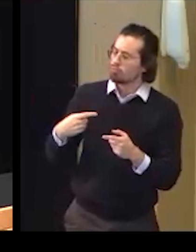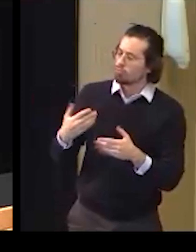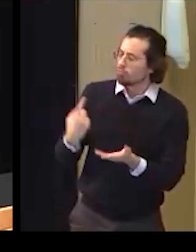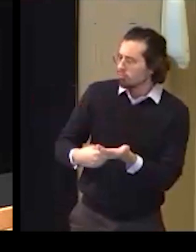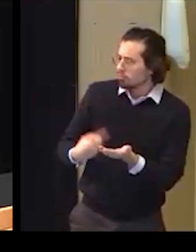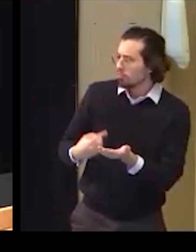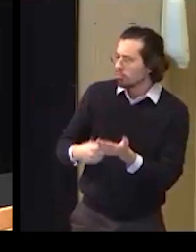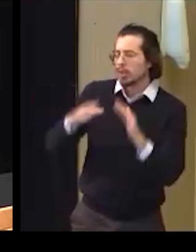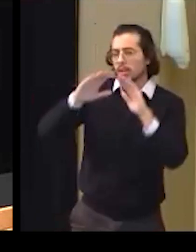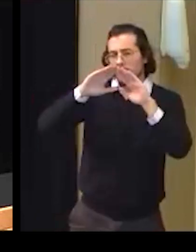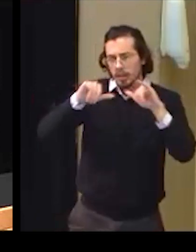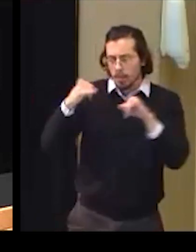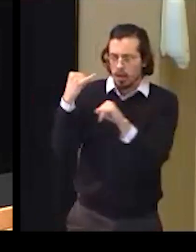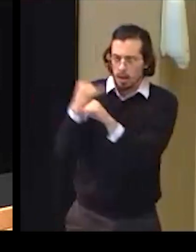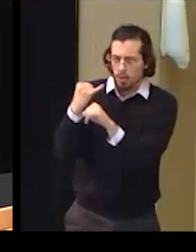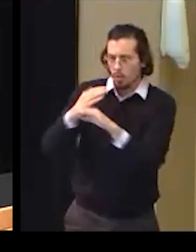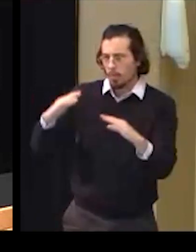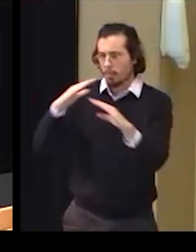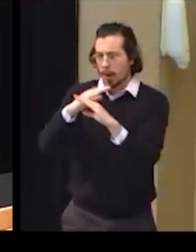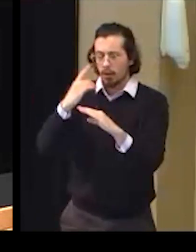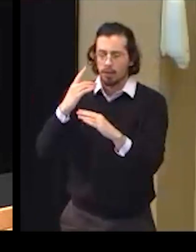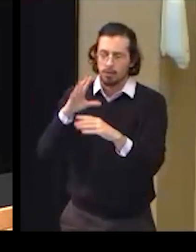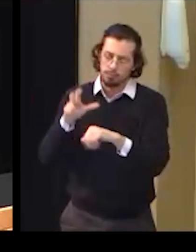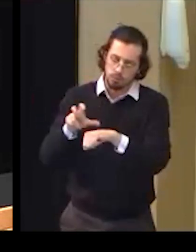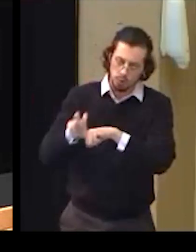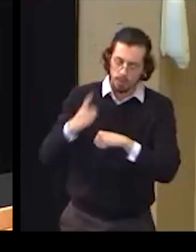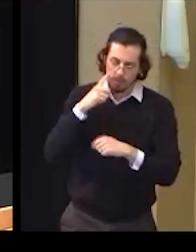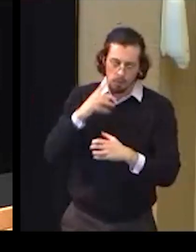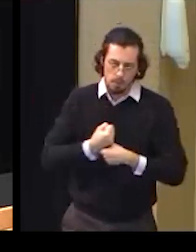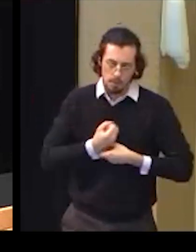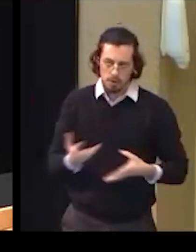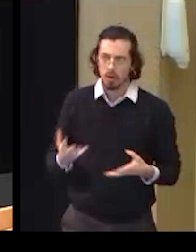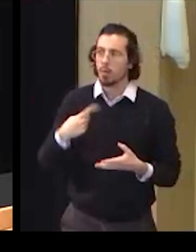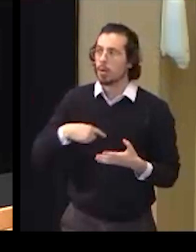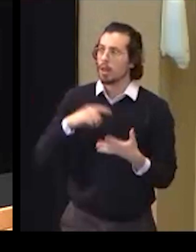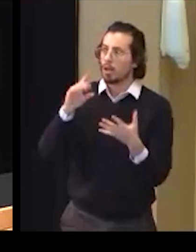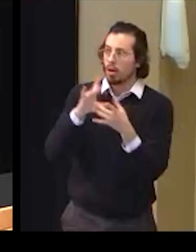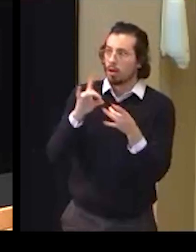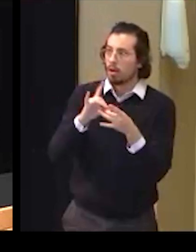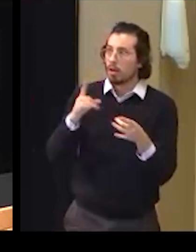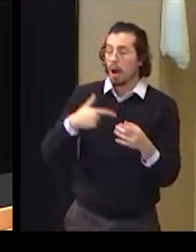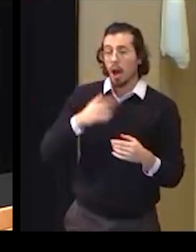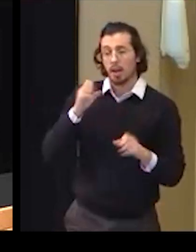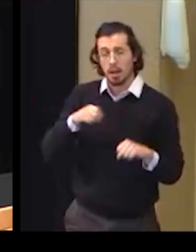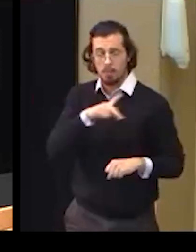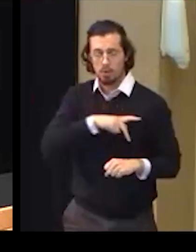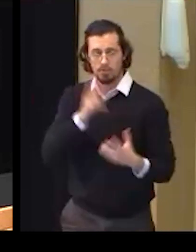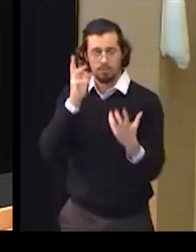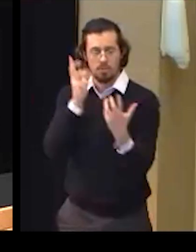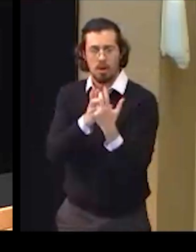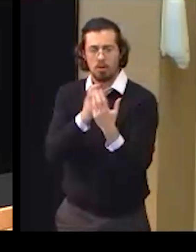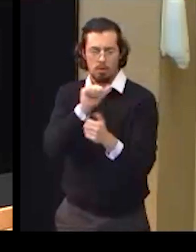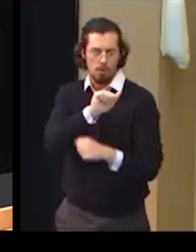and institutional contributors to burnout. And I think we go through that list, and at least personally, I can kind of identify with all of